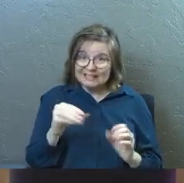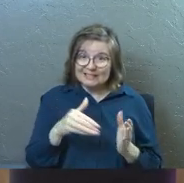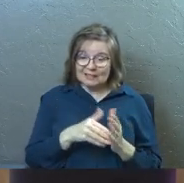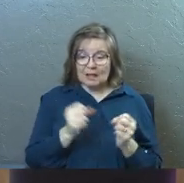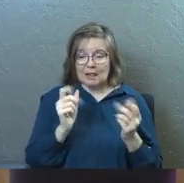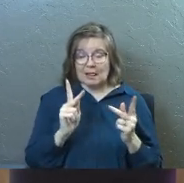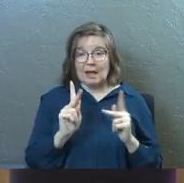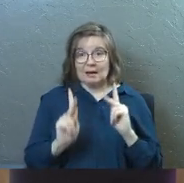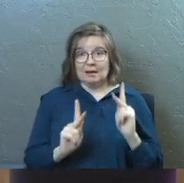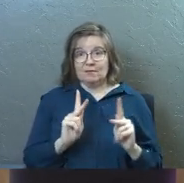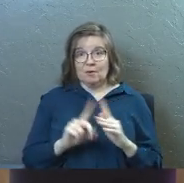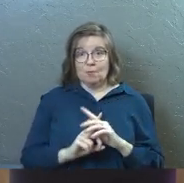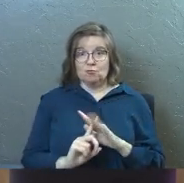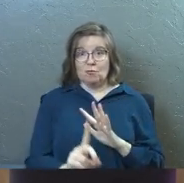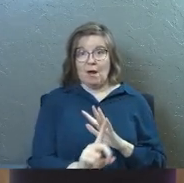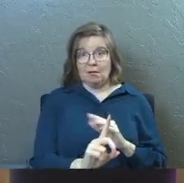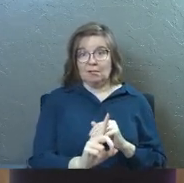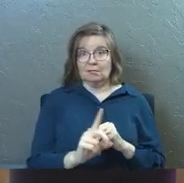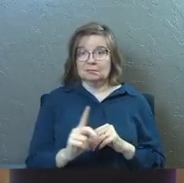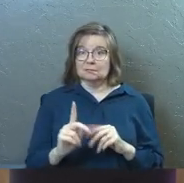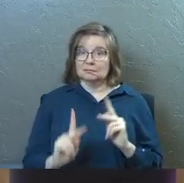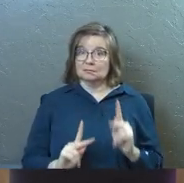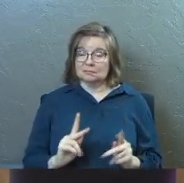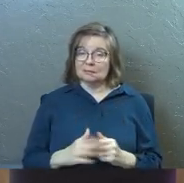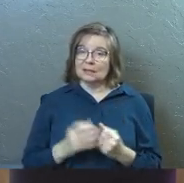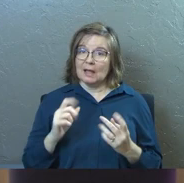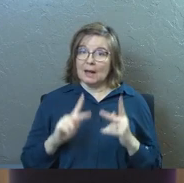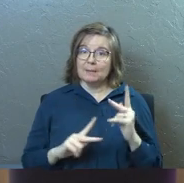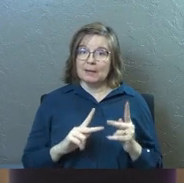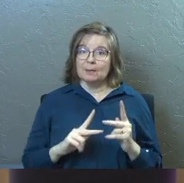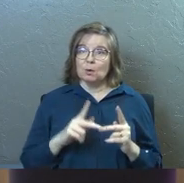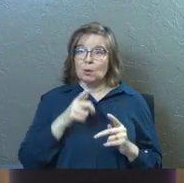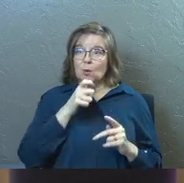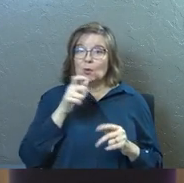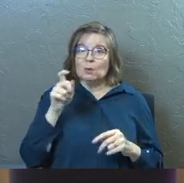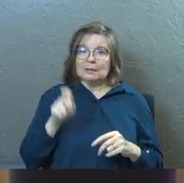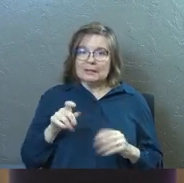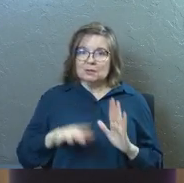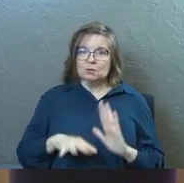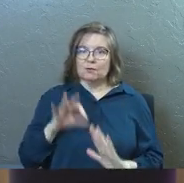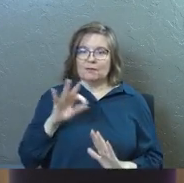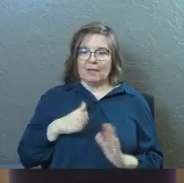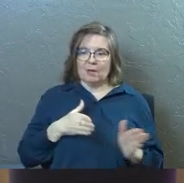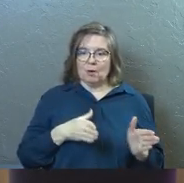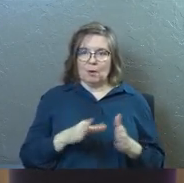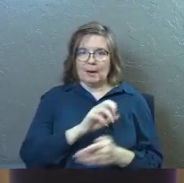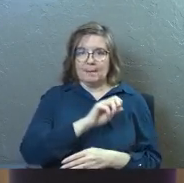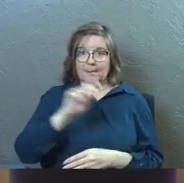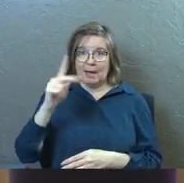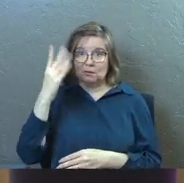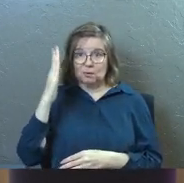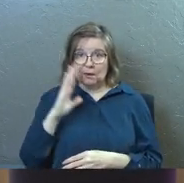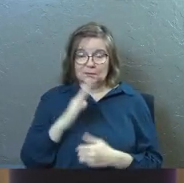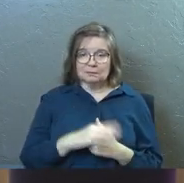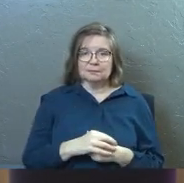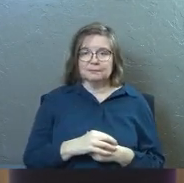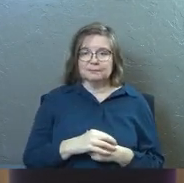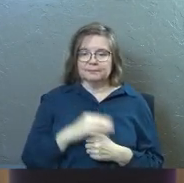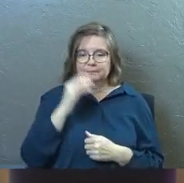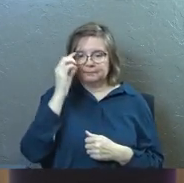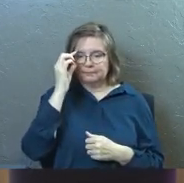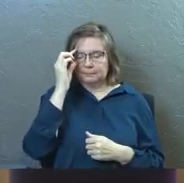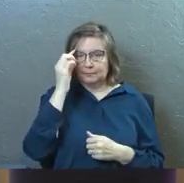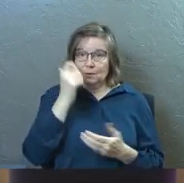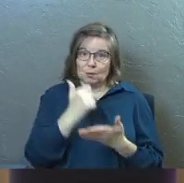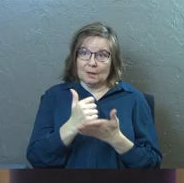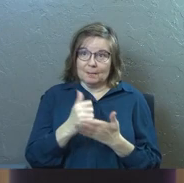That's a lot of prodigals. That's a lot of people who need to find their way back to God.